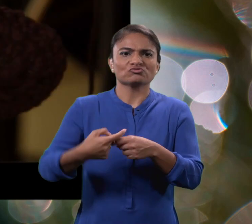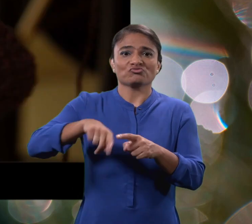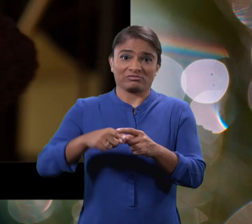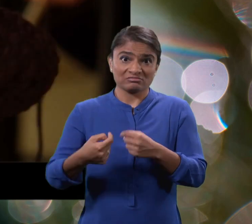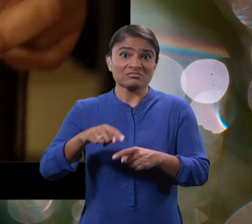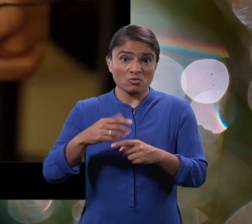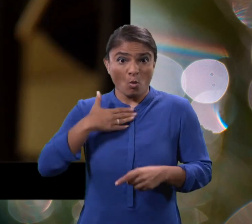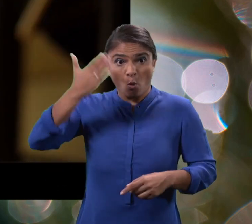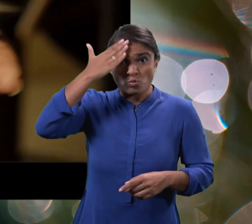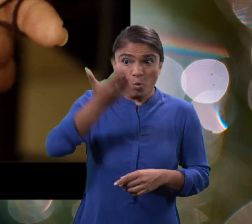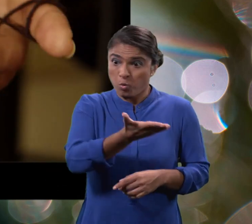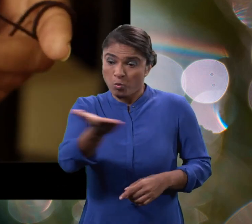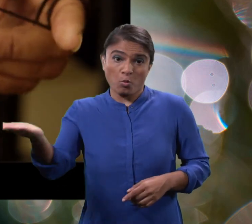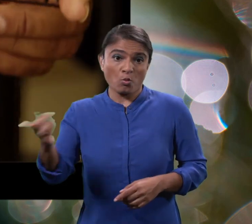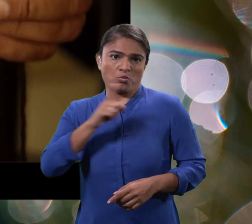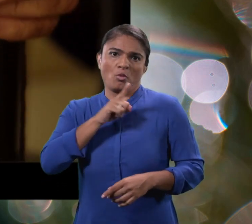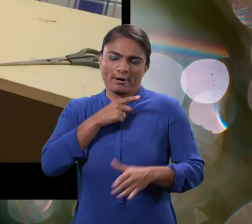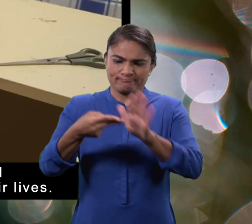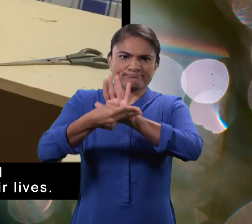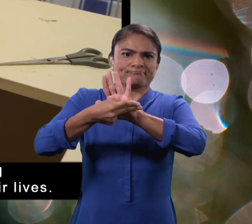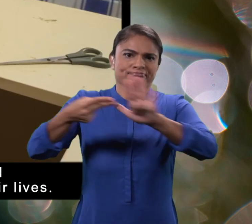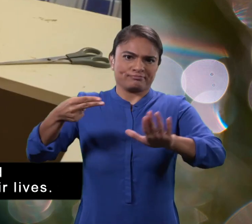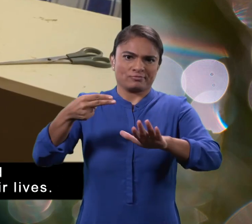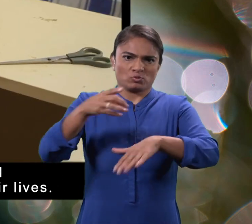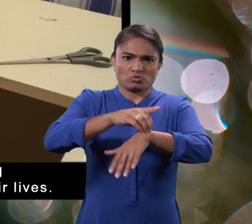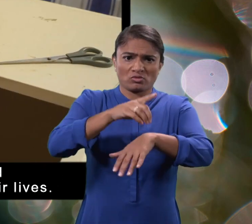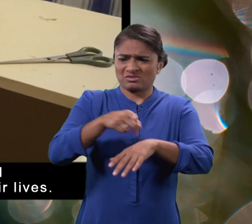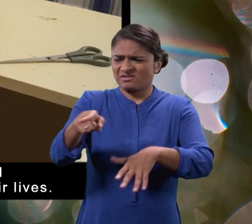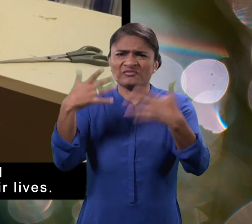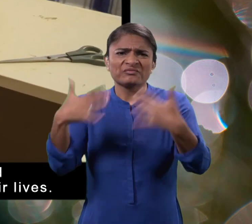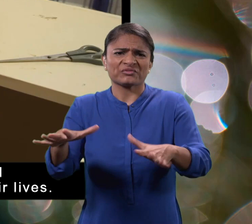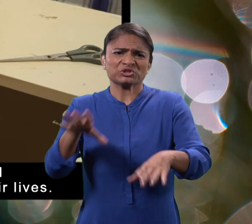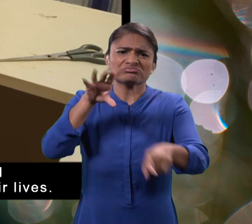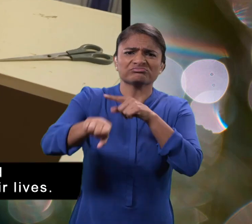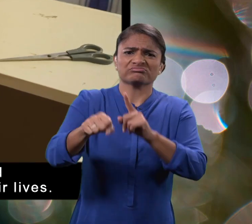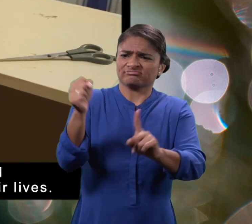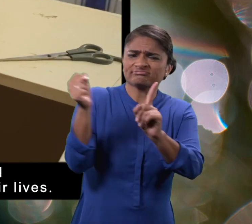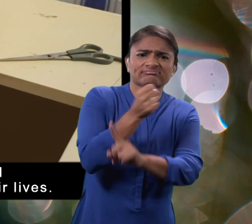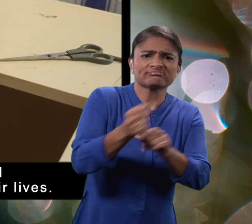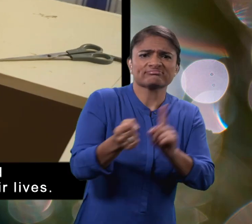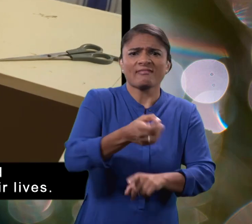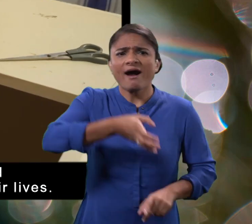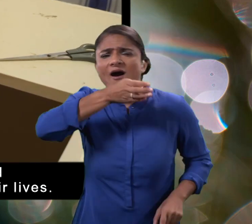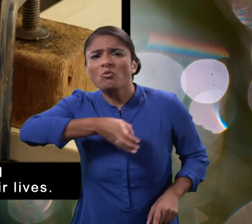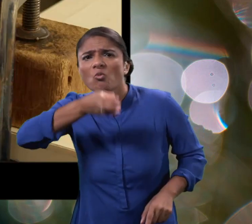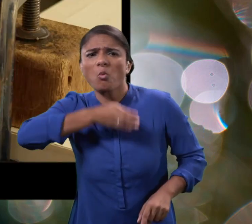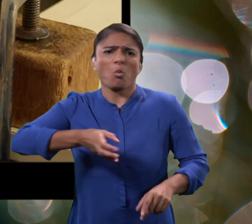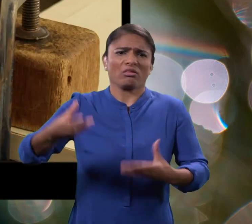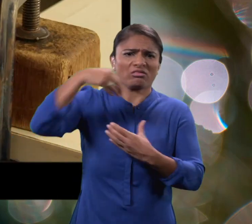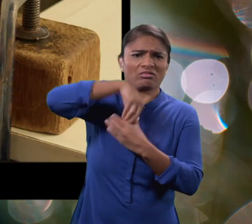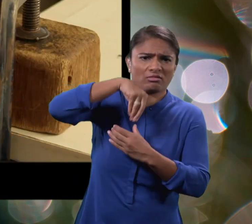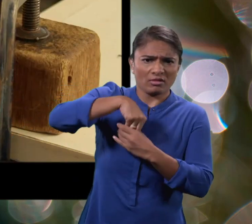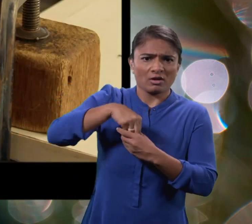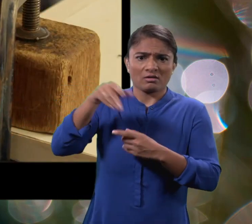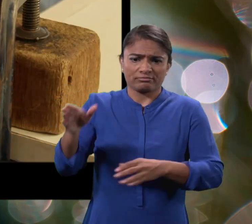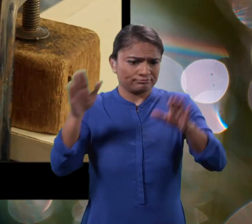ndiyabazi ukuthi badefaultile kwipilisi nabatya na-alcohol, bazibona belapha, so akuphelanga bomi, bayazi